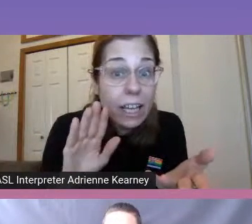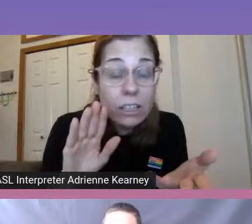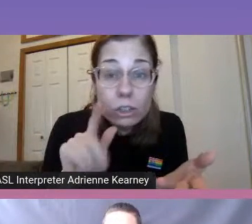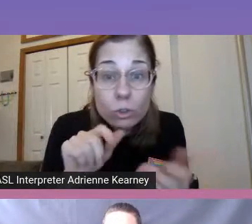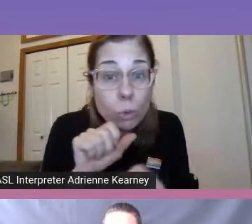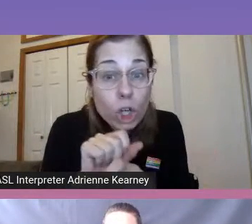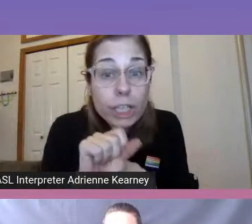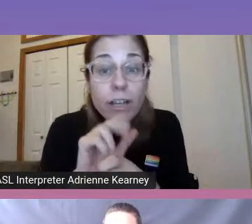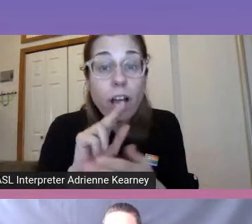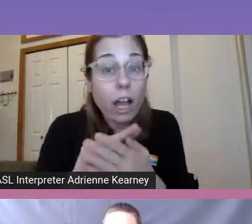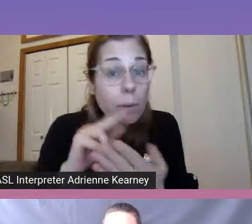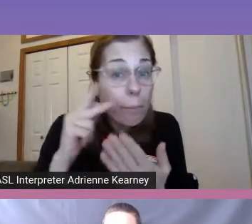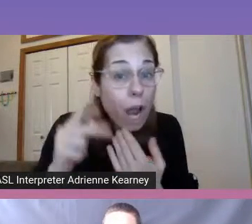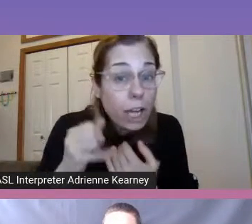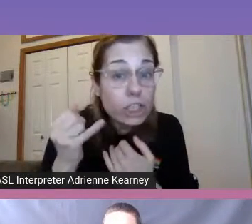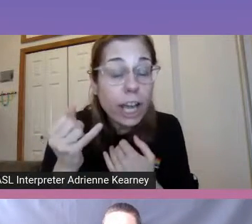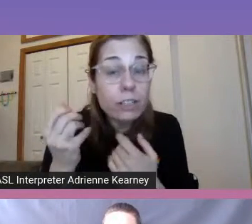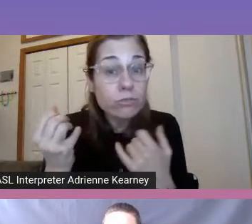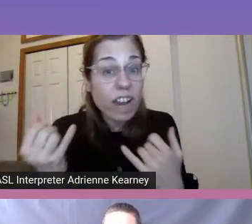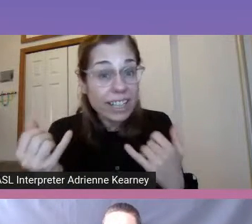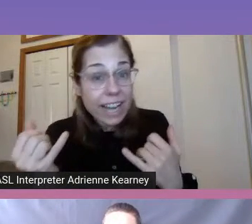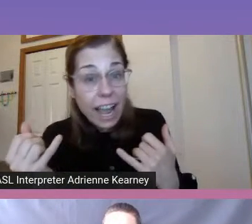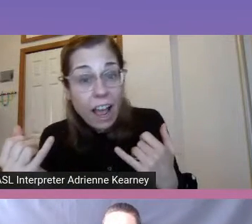something that, maybe your website,